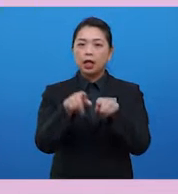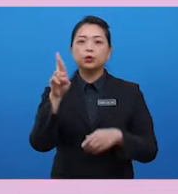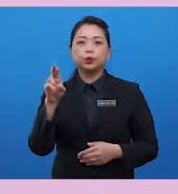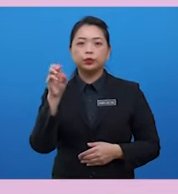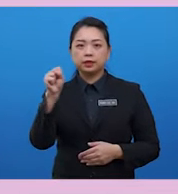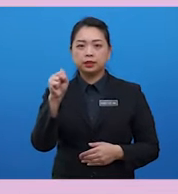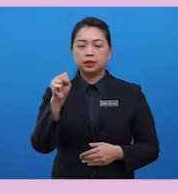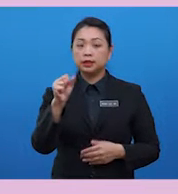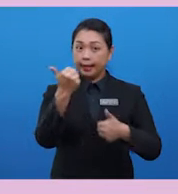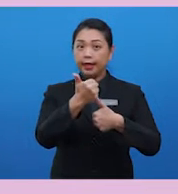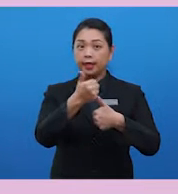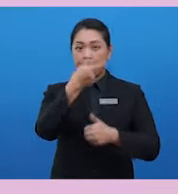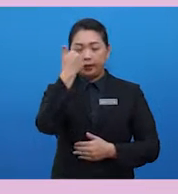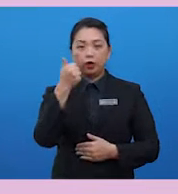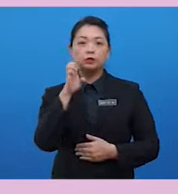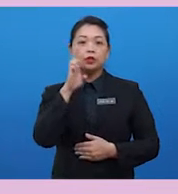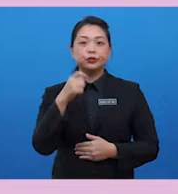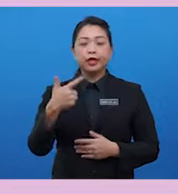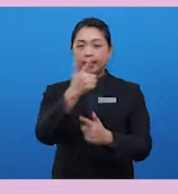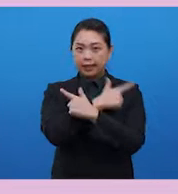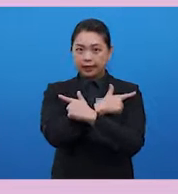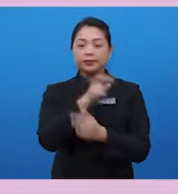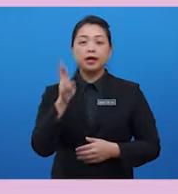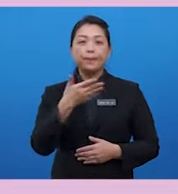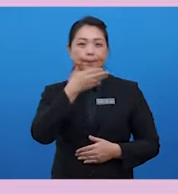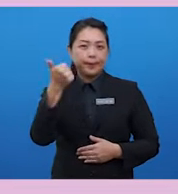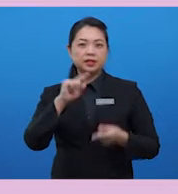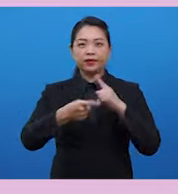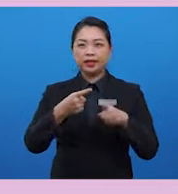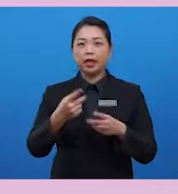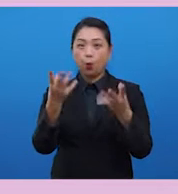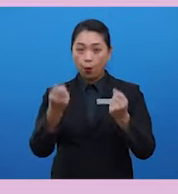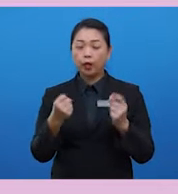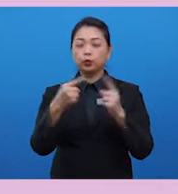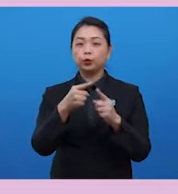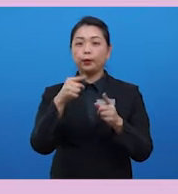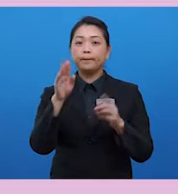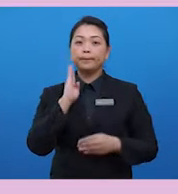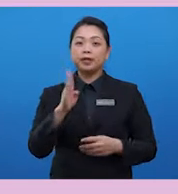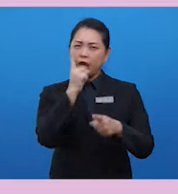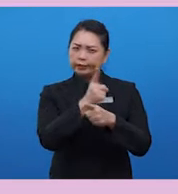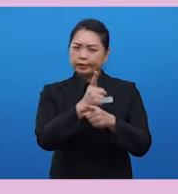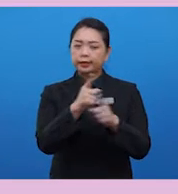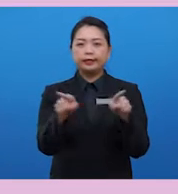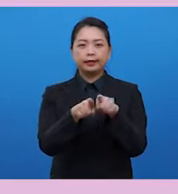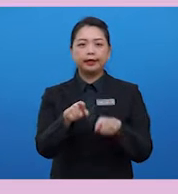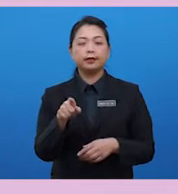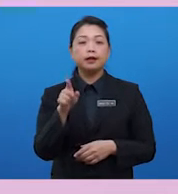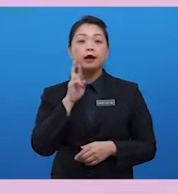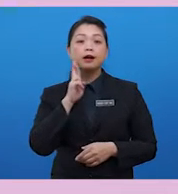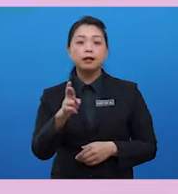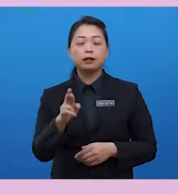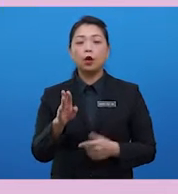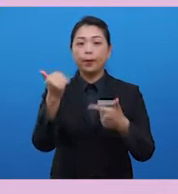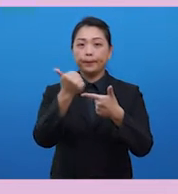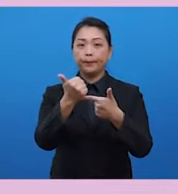it A, because she loves her best friend and wants to be exactly like her? Or